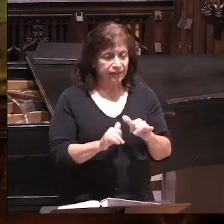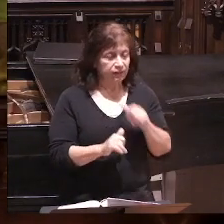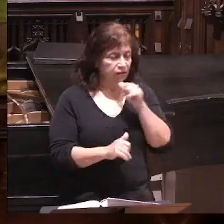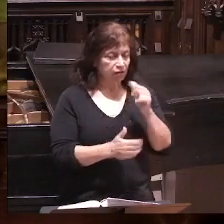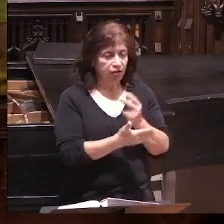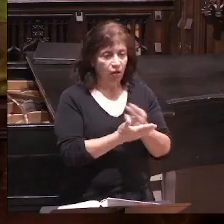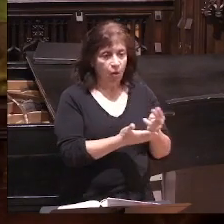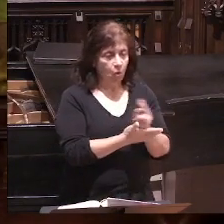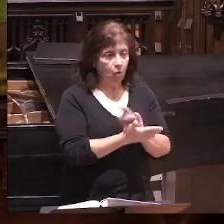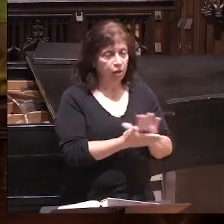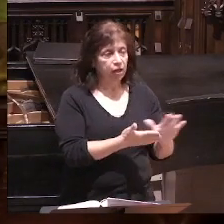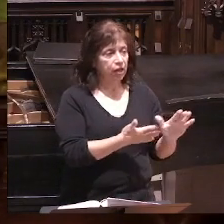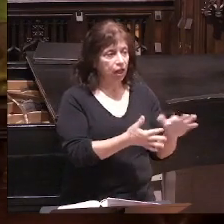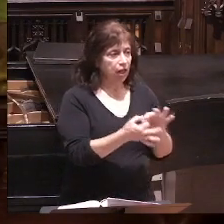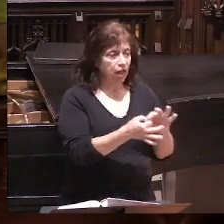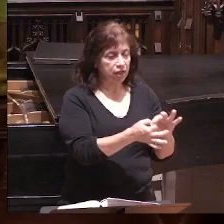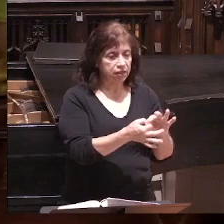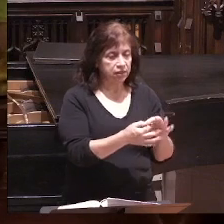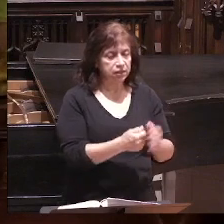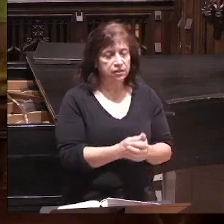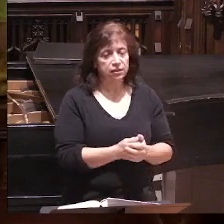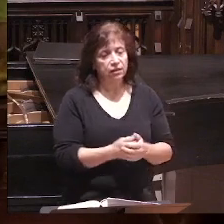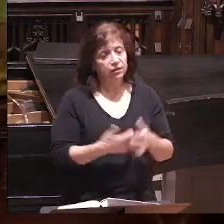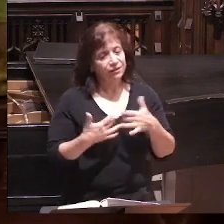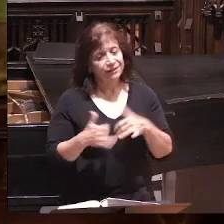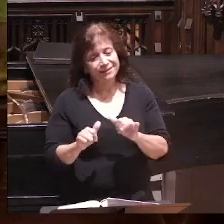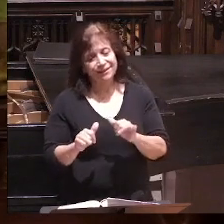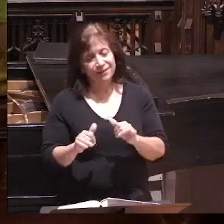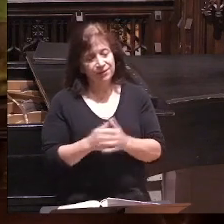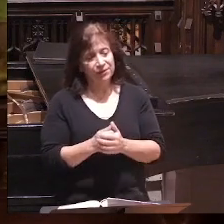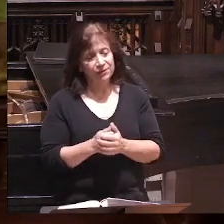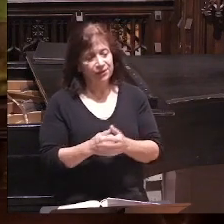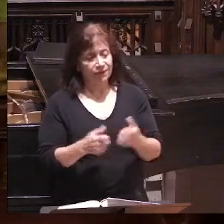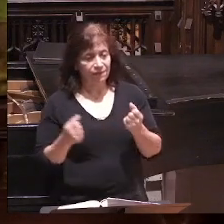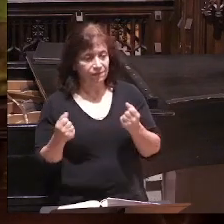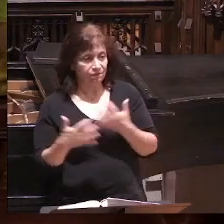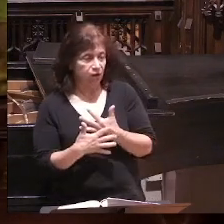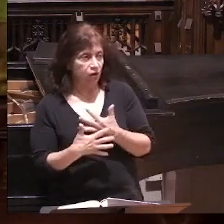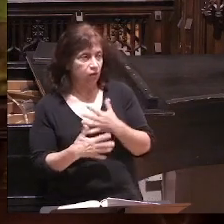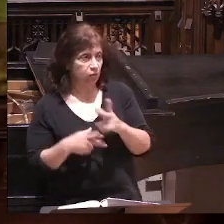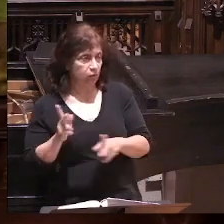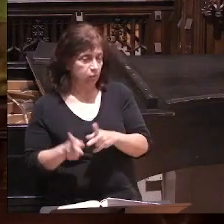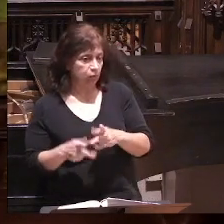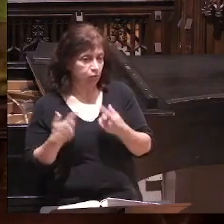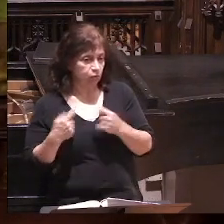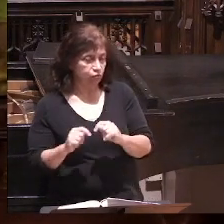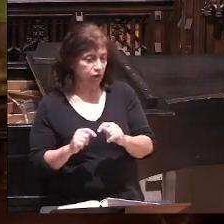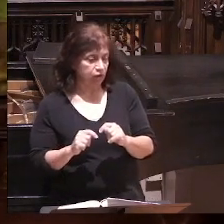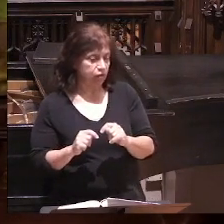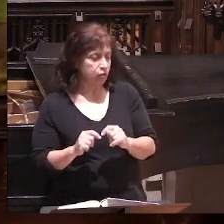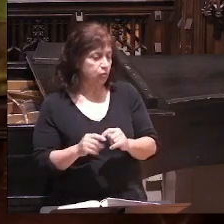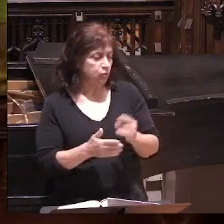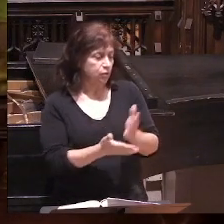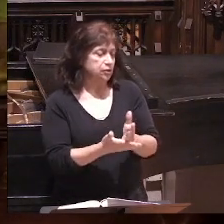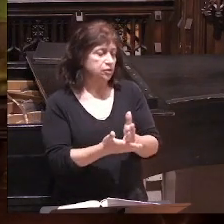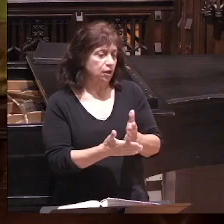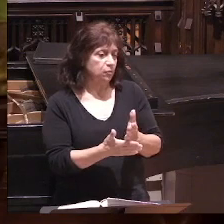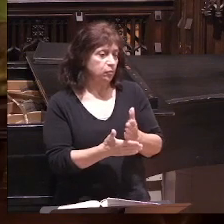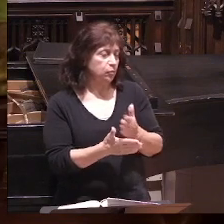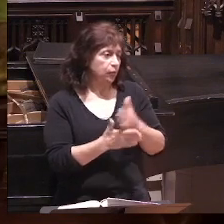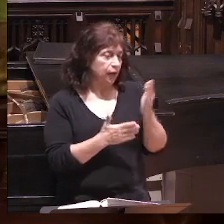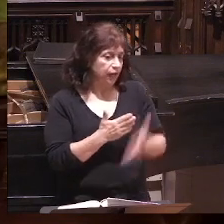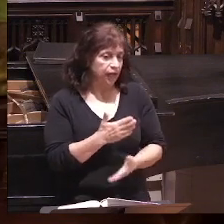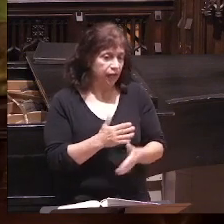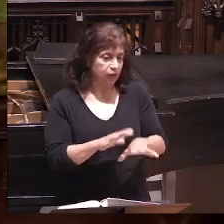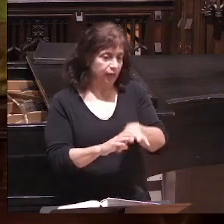unholy alliances. There is still the dynamic of the fearful trying to do away with, or at